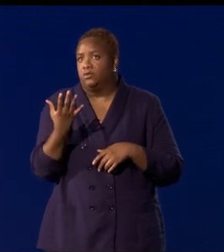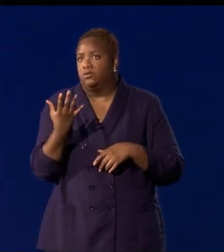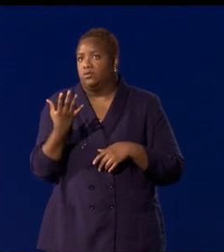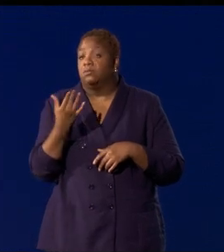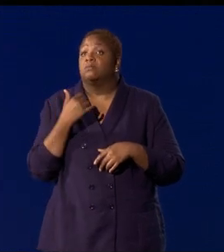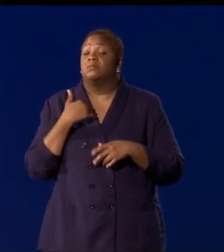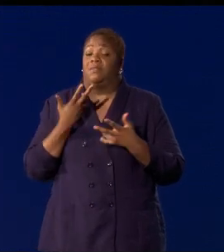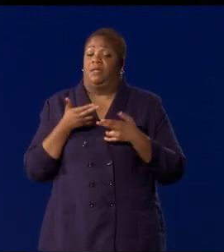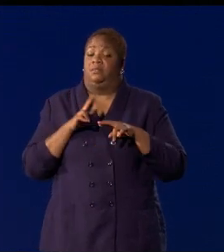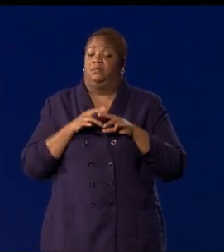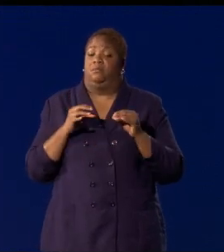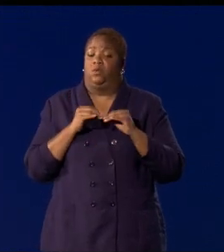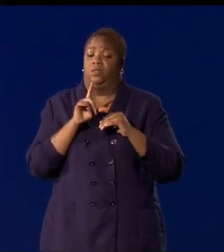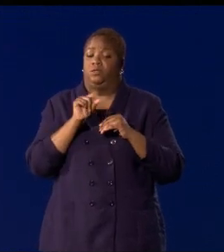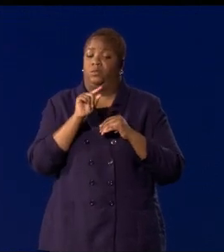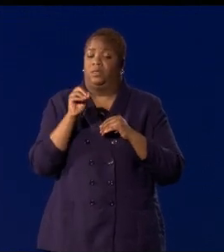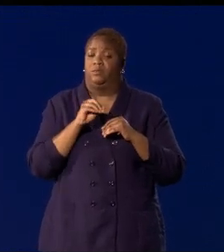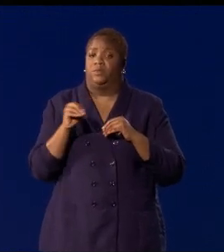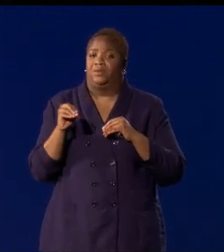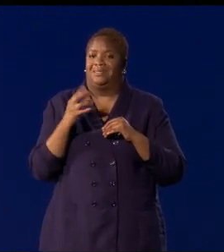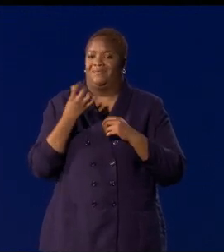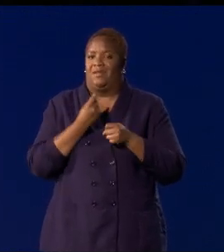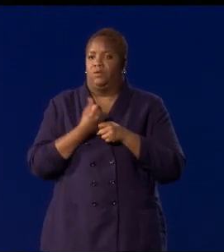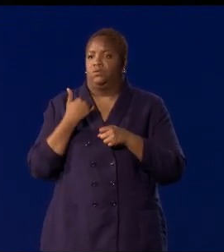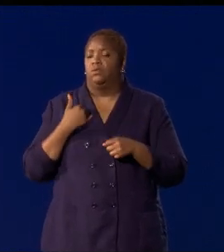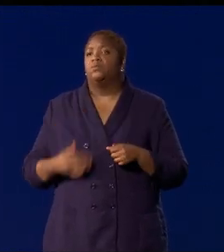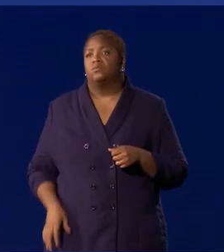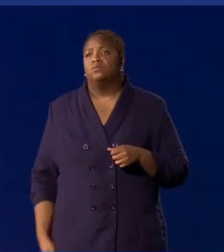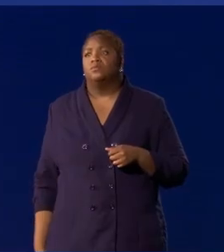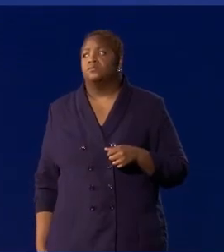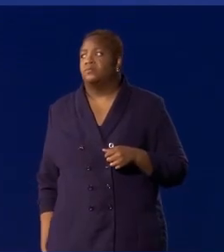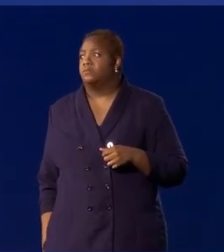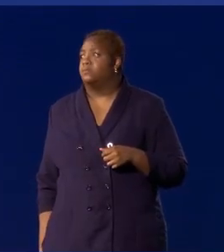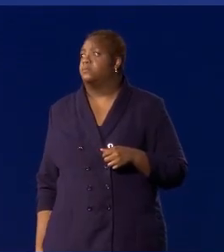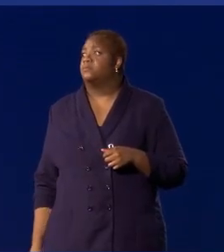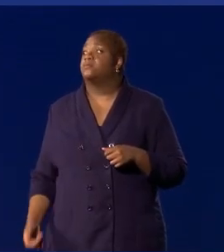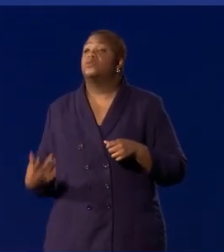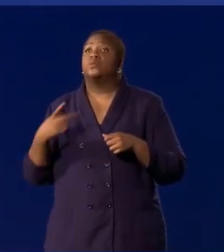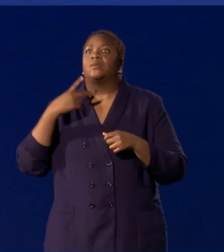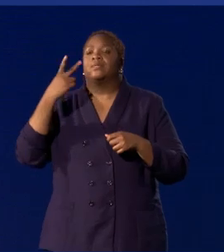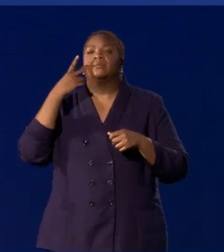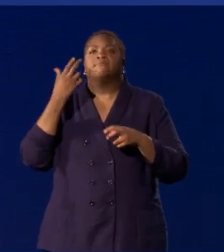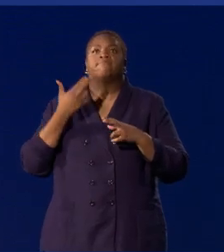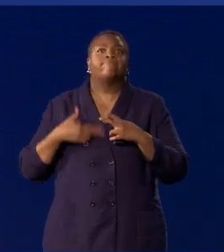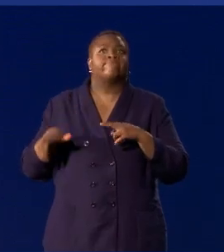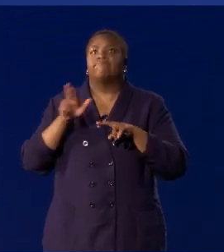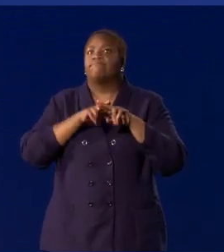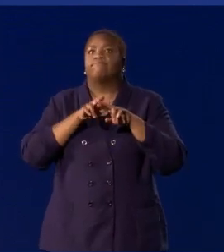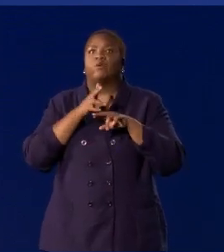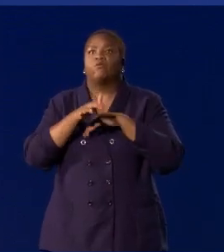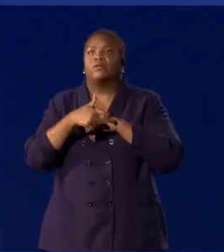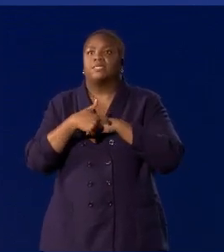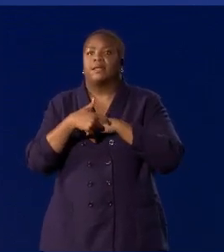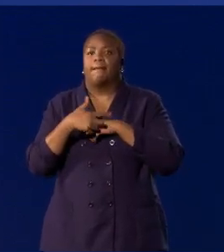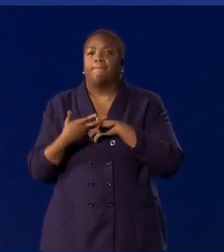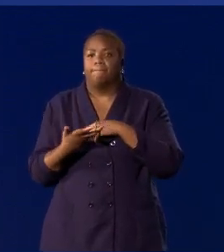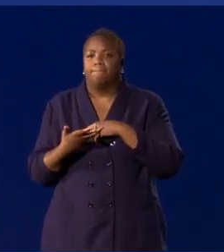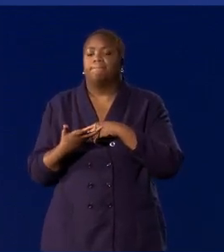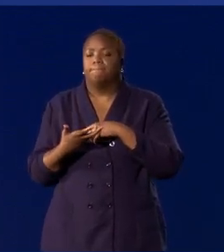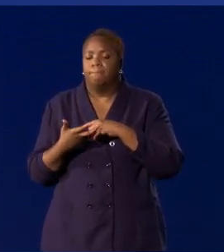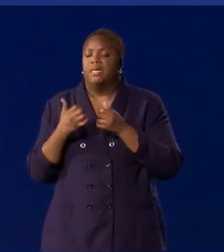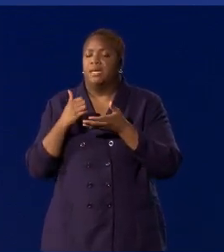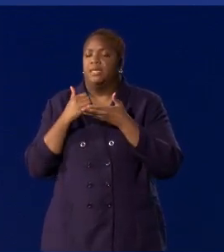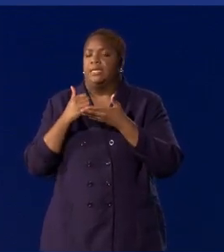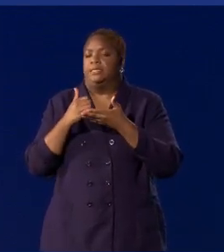from only 20% 5 years ago. So we've seen this rapid increase over time, and that's been helping